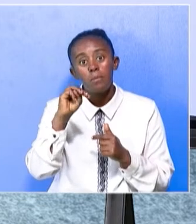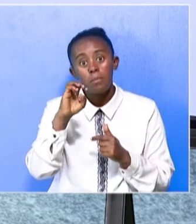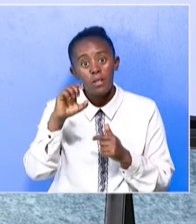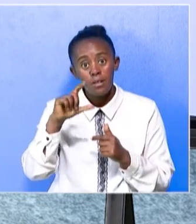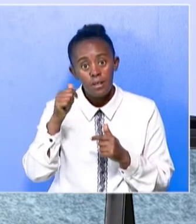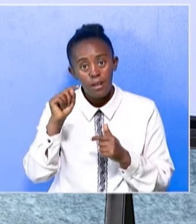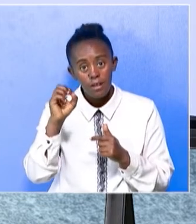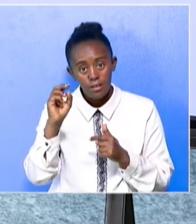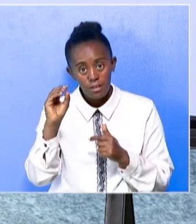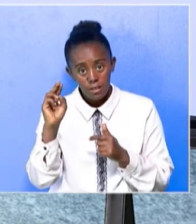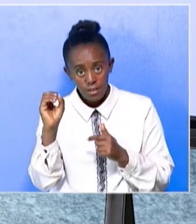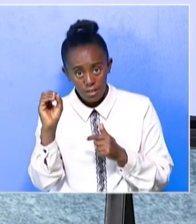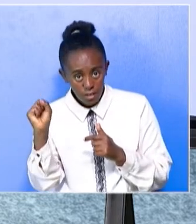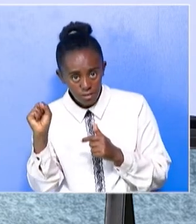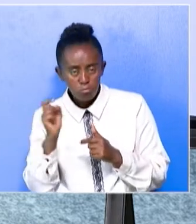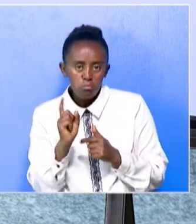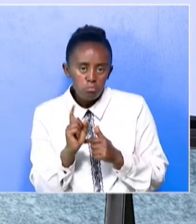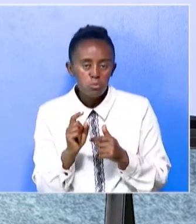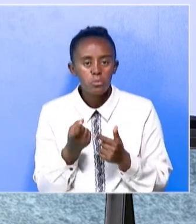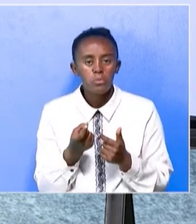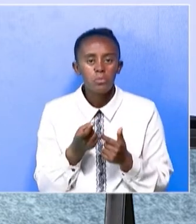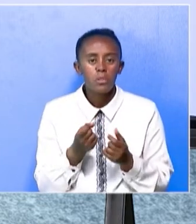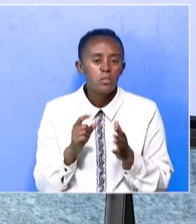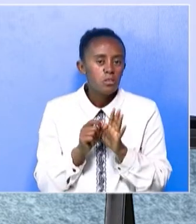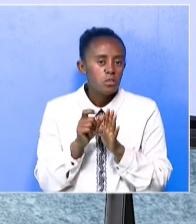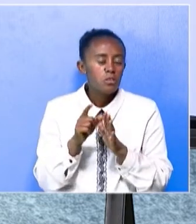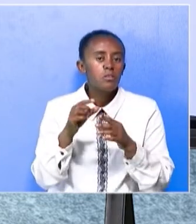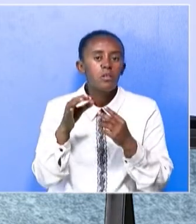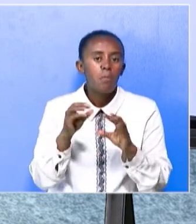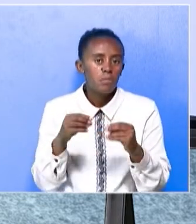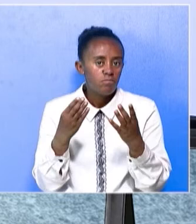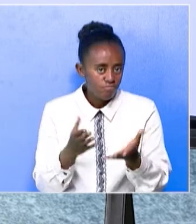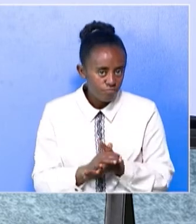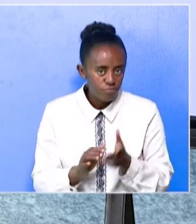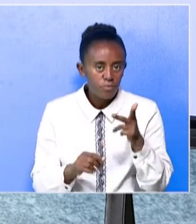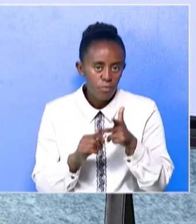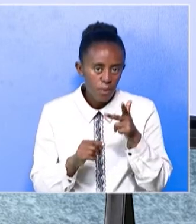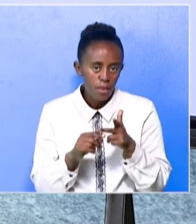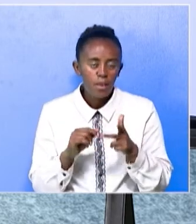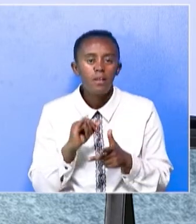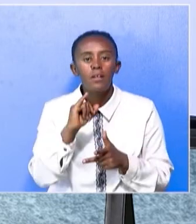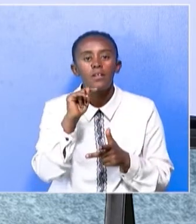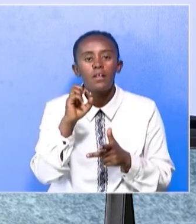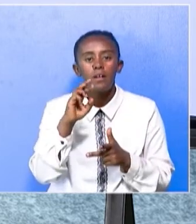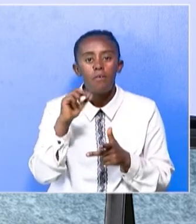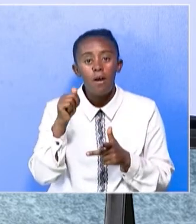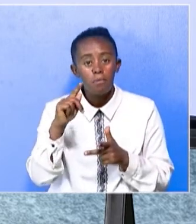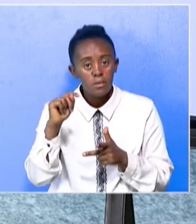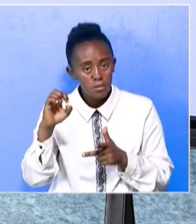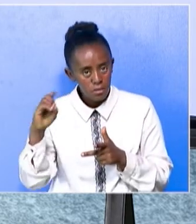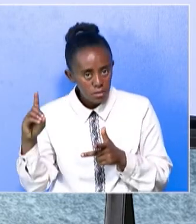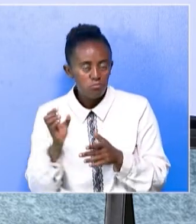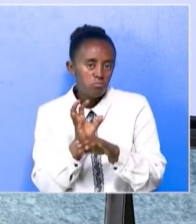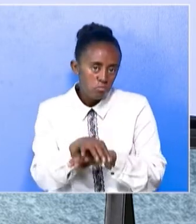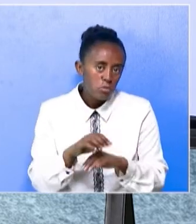simultaneous actions. What it looks like. I was trying to give you some sample examples. And the other one is interrupted actions. How do we